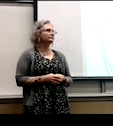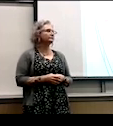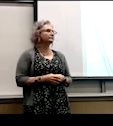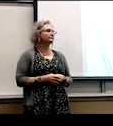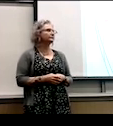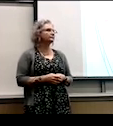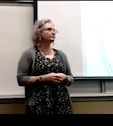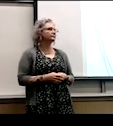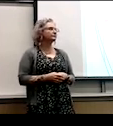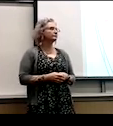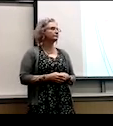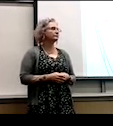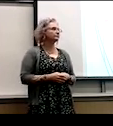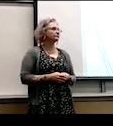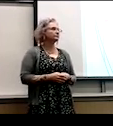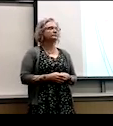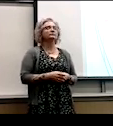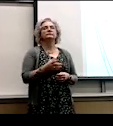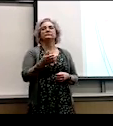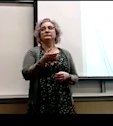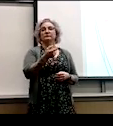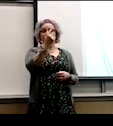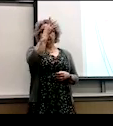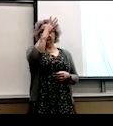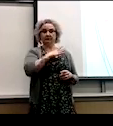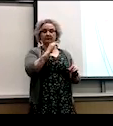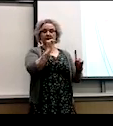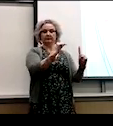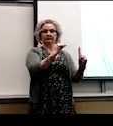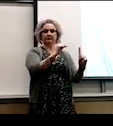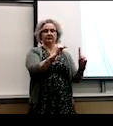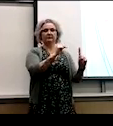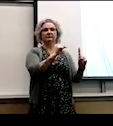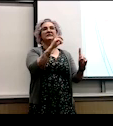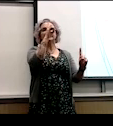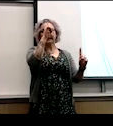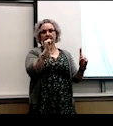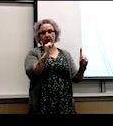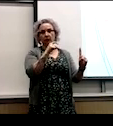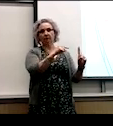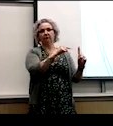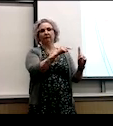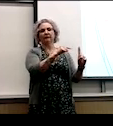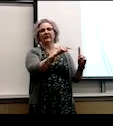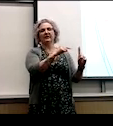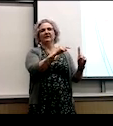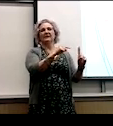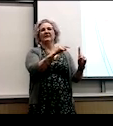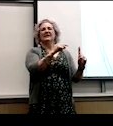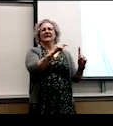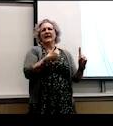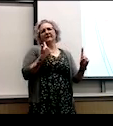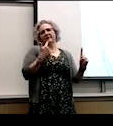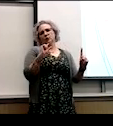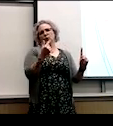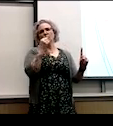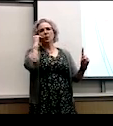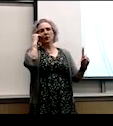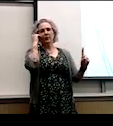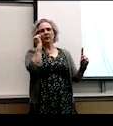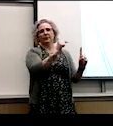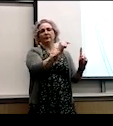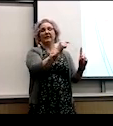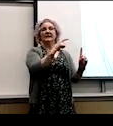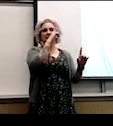I have a gentleman with Down syndrome living in a group home, and his OCD behavior is washing his hands. And he hogs the